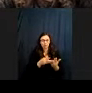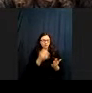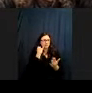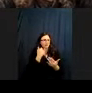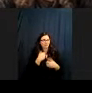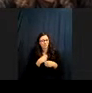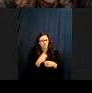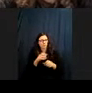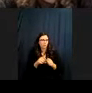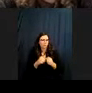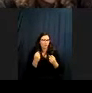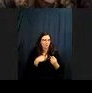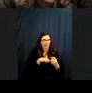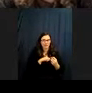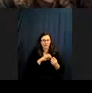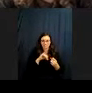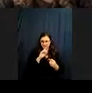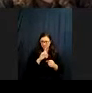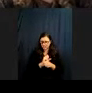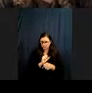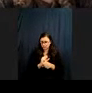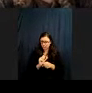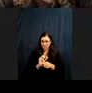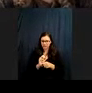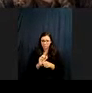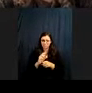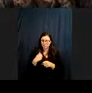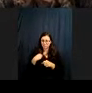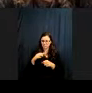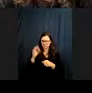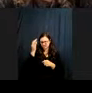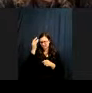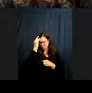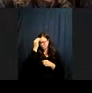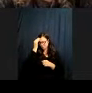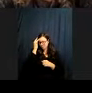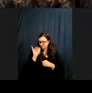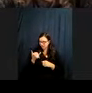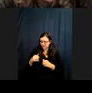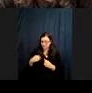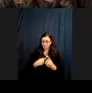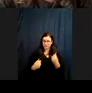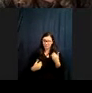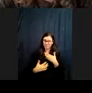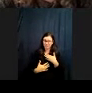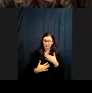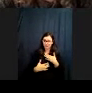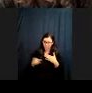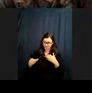How literal is that thing we undermine here? Is what we fear afraid of